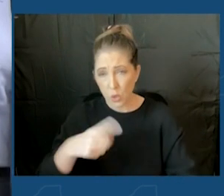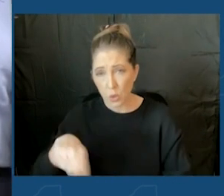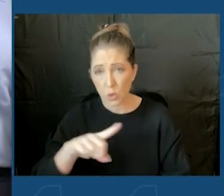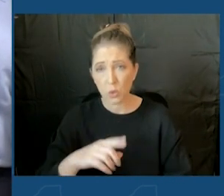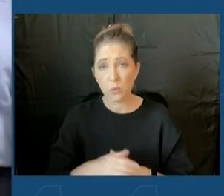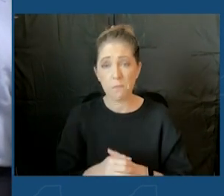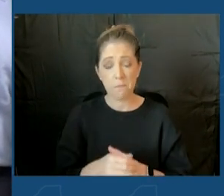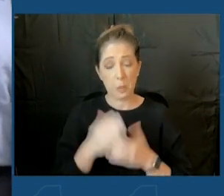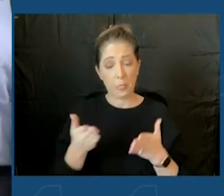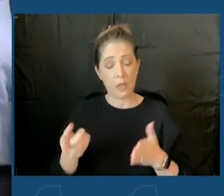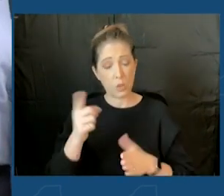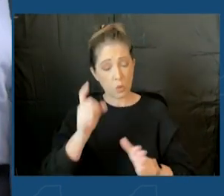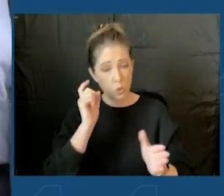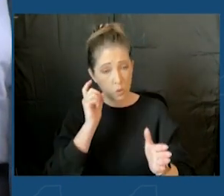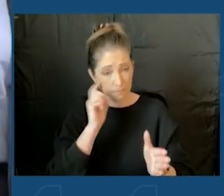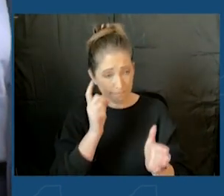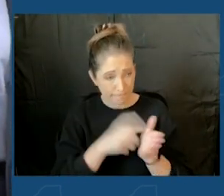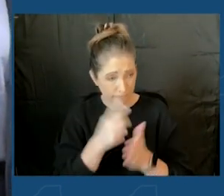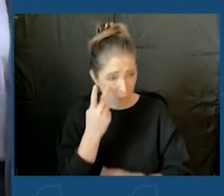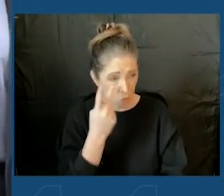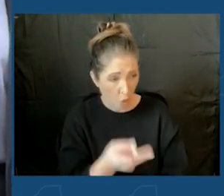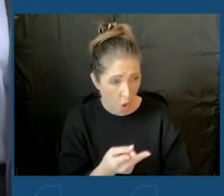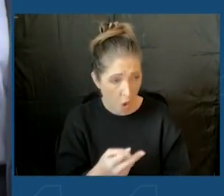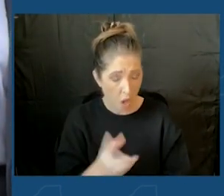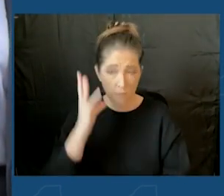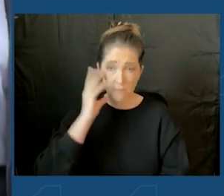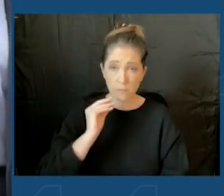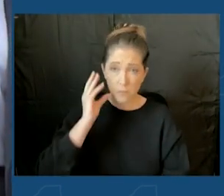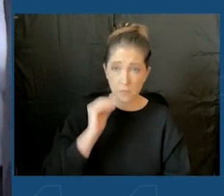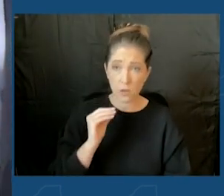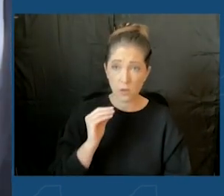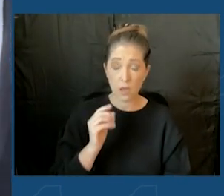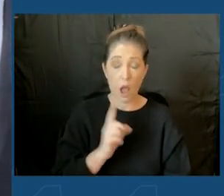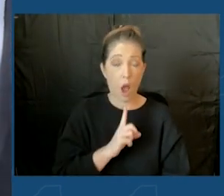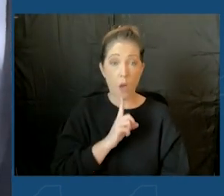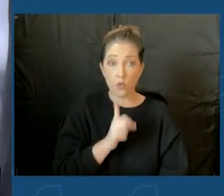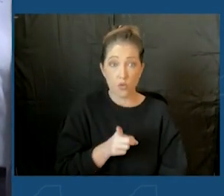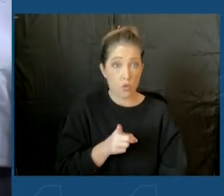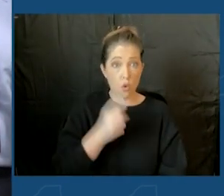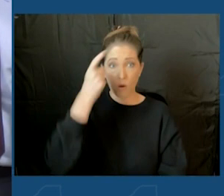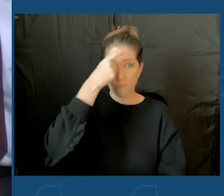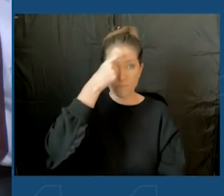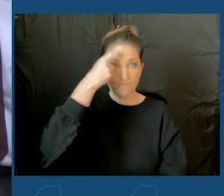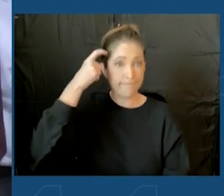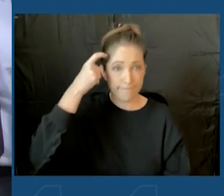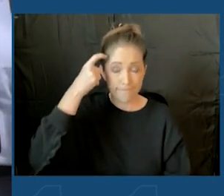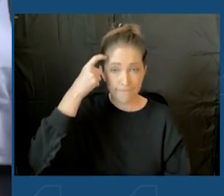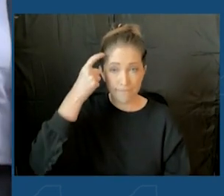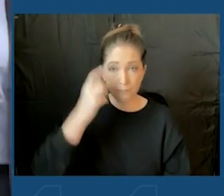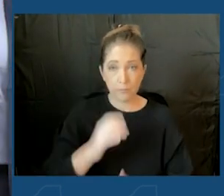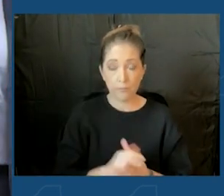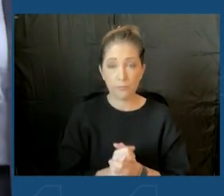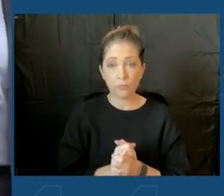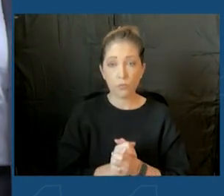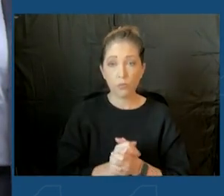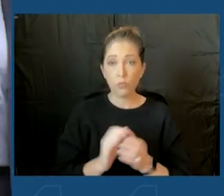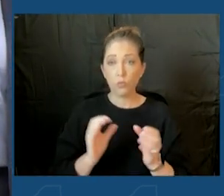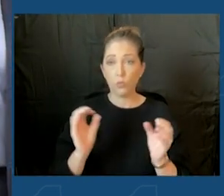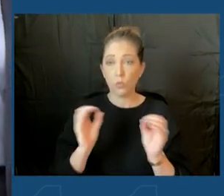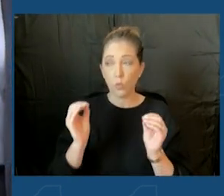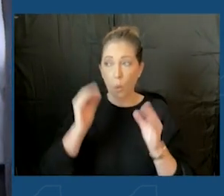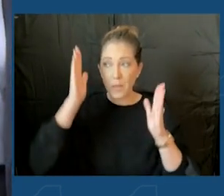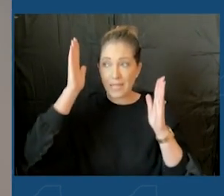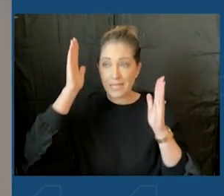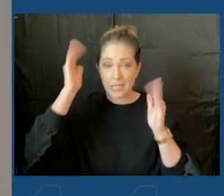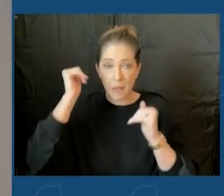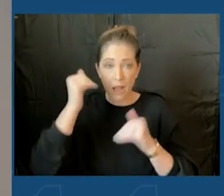and experienced, I'm sure are seared in your minds. No one ever expects to see bloodstained platforms